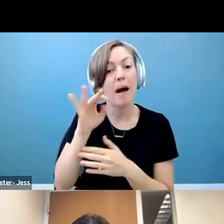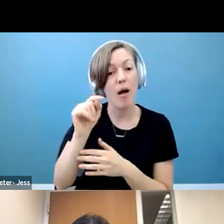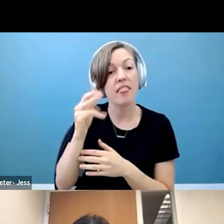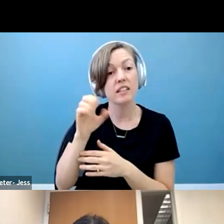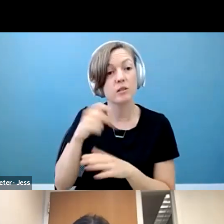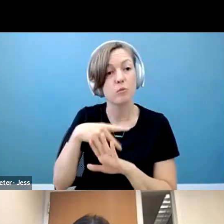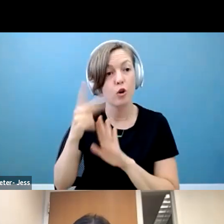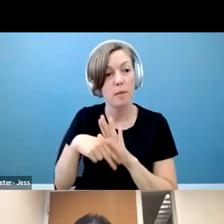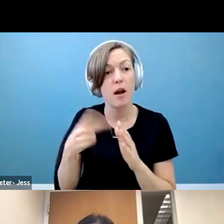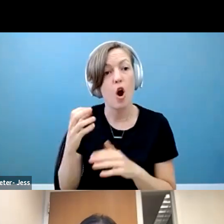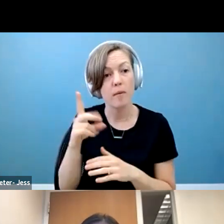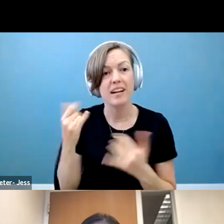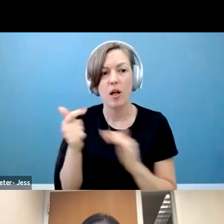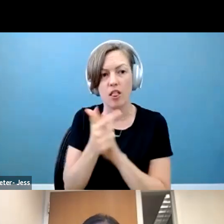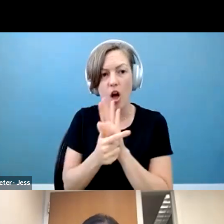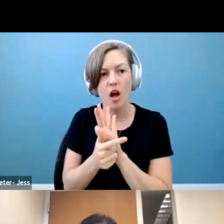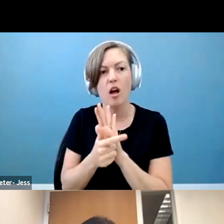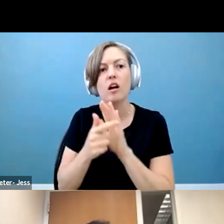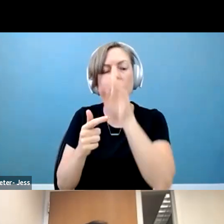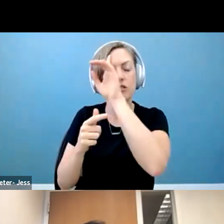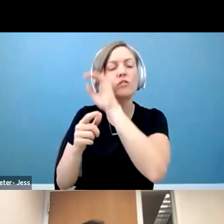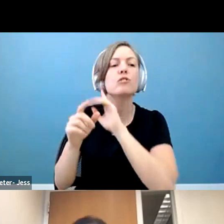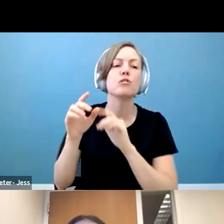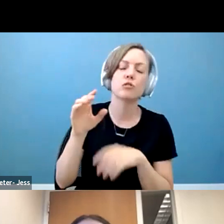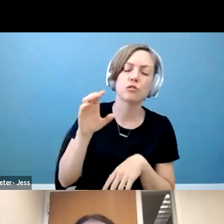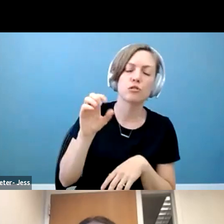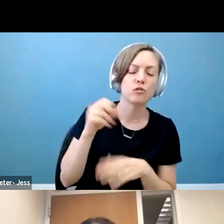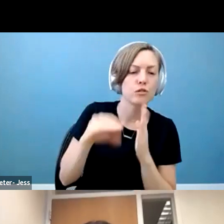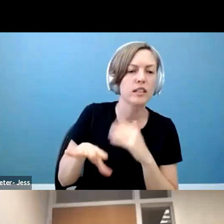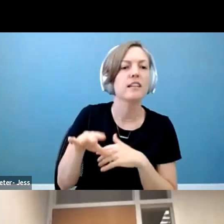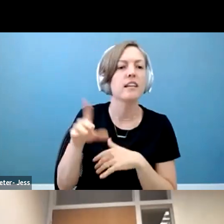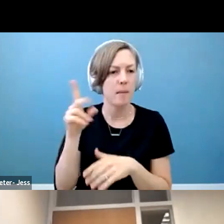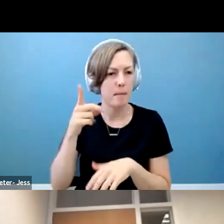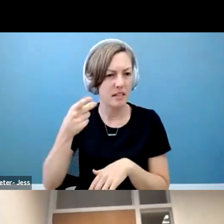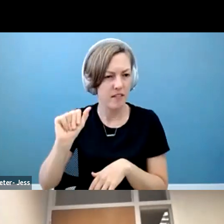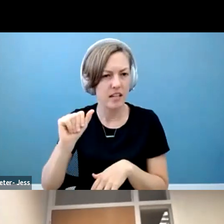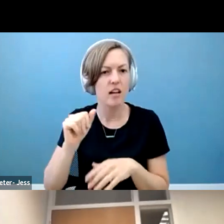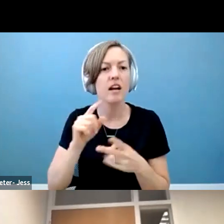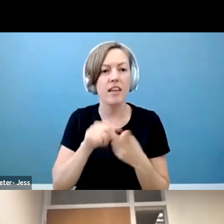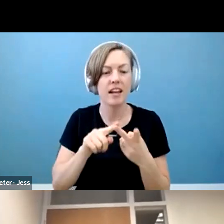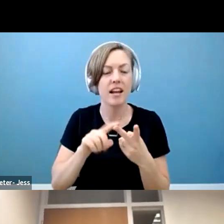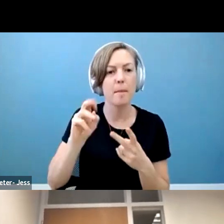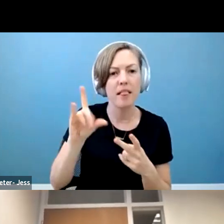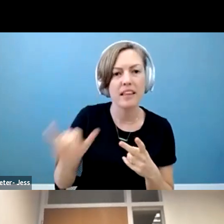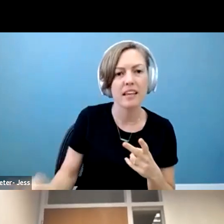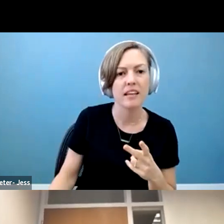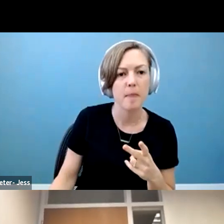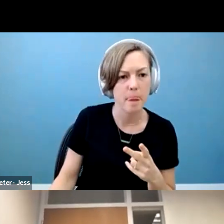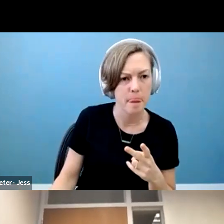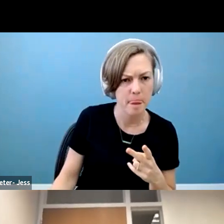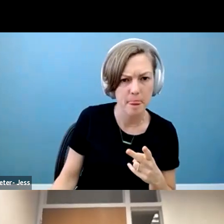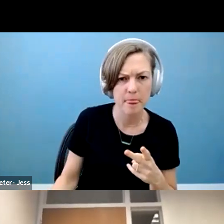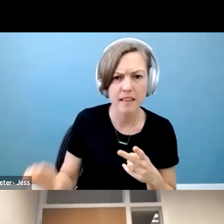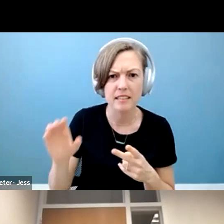now a law student at the University of Pennsylvania. She will be followed by Emily Cecilio, who